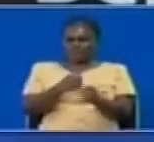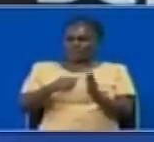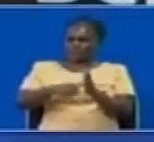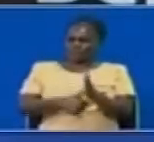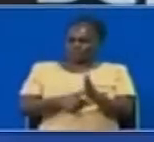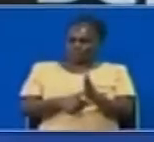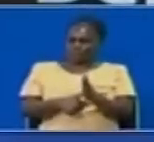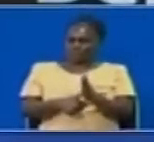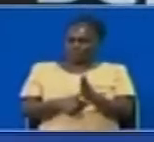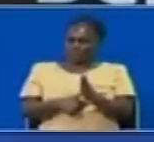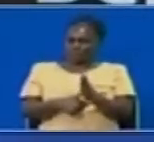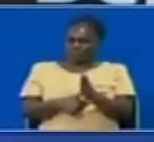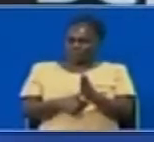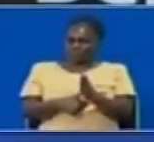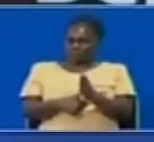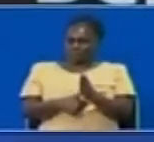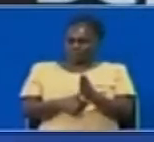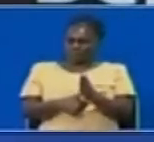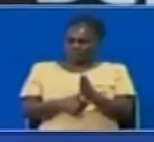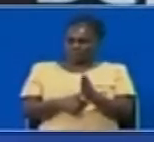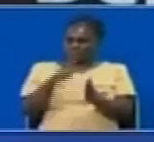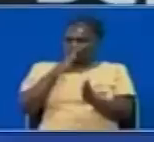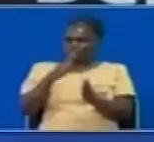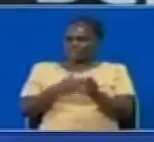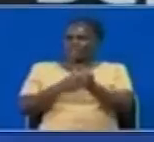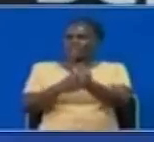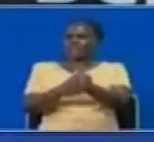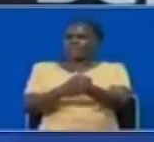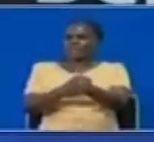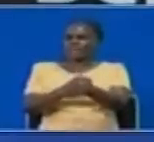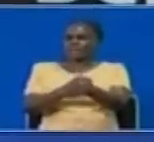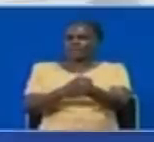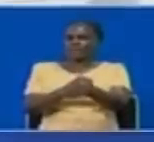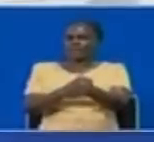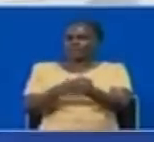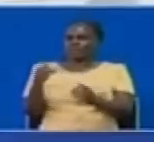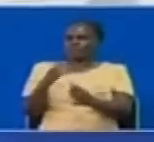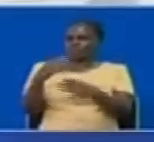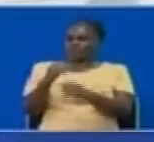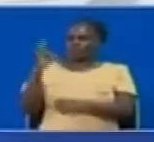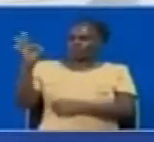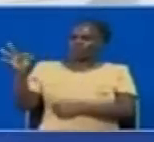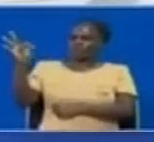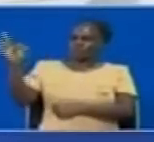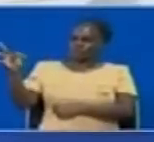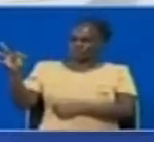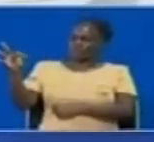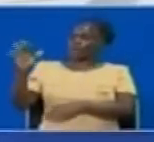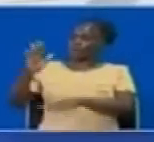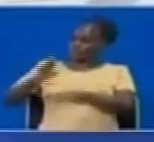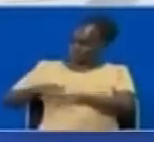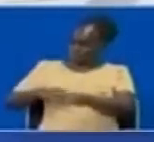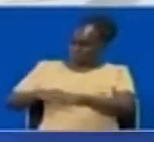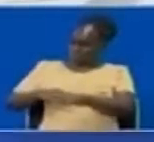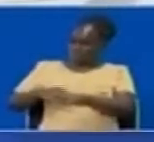be ahead of things, and so is the corporate world. The future, though, looks bright as better